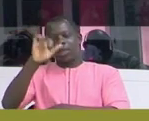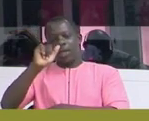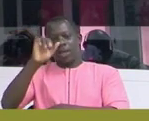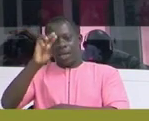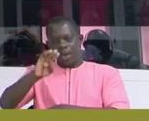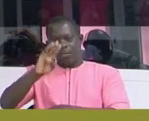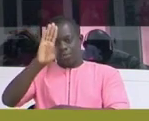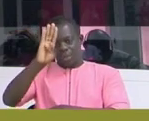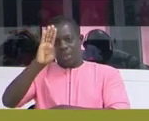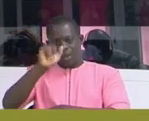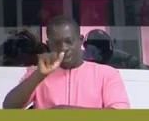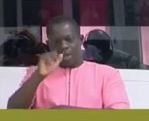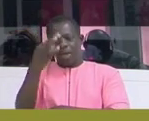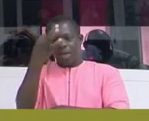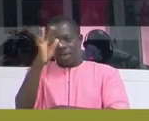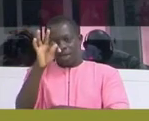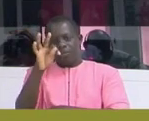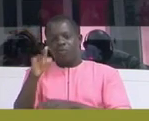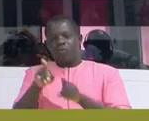is